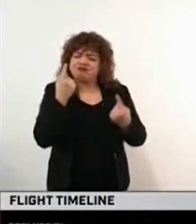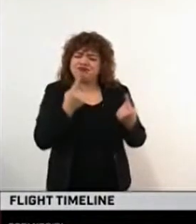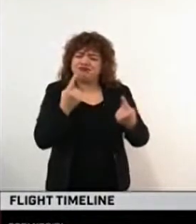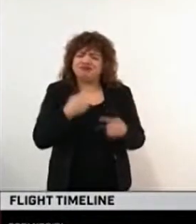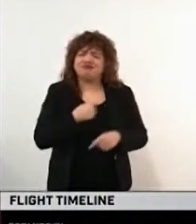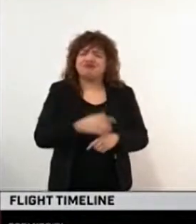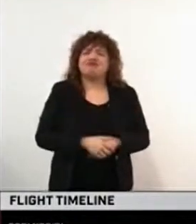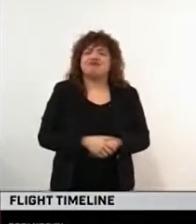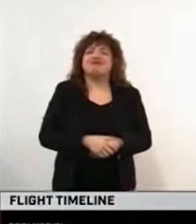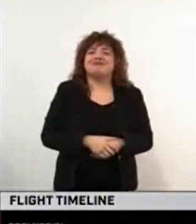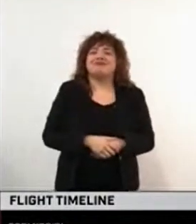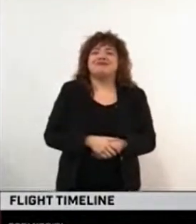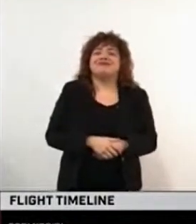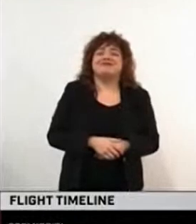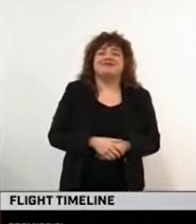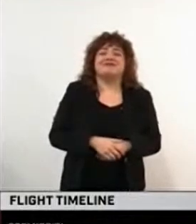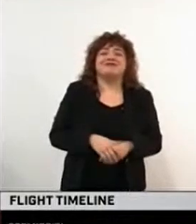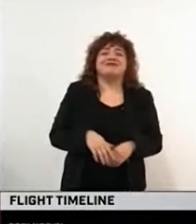We'll be right back.